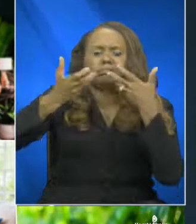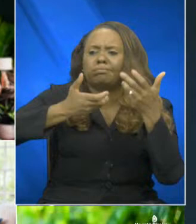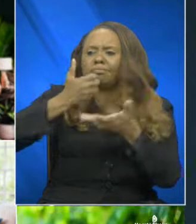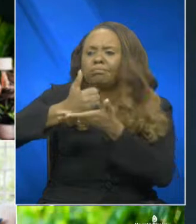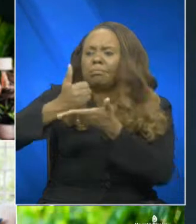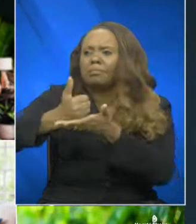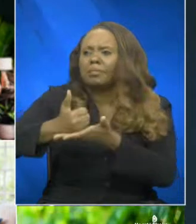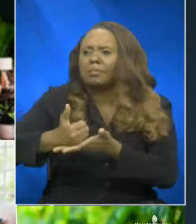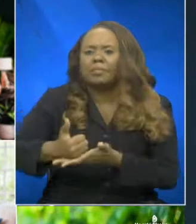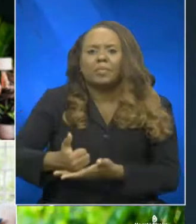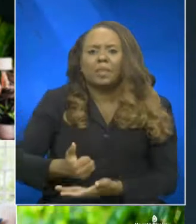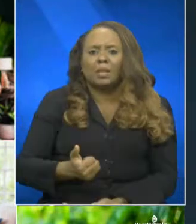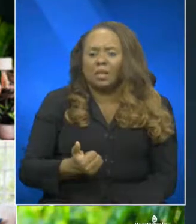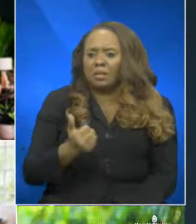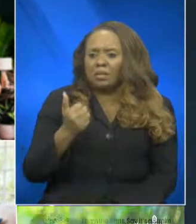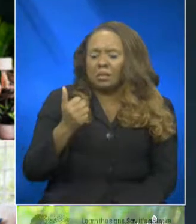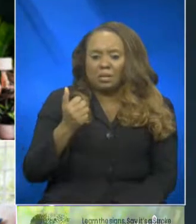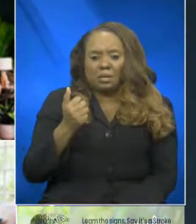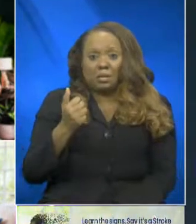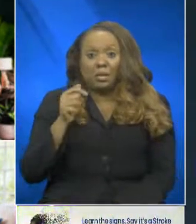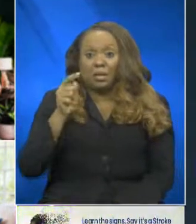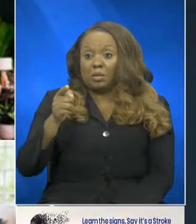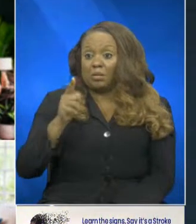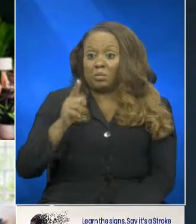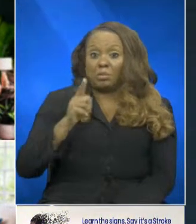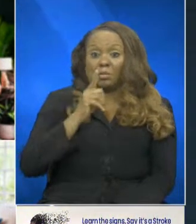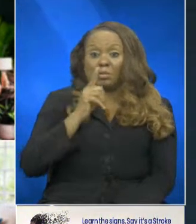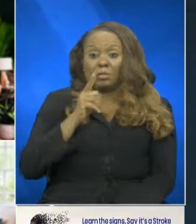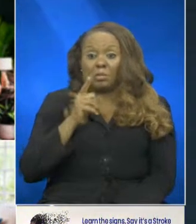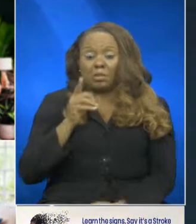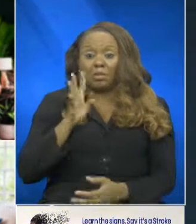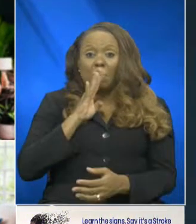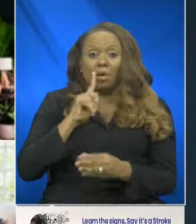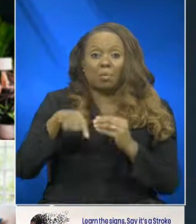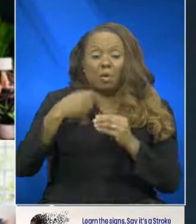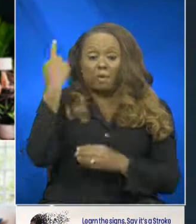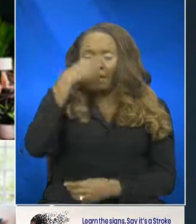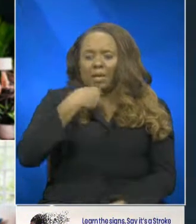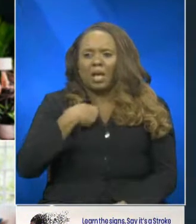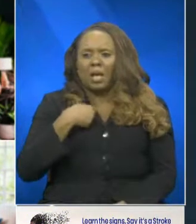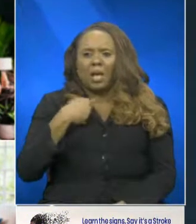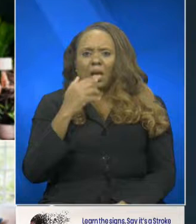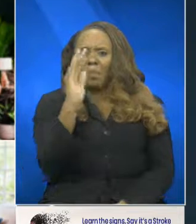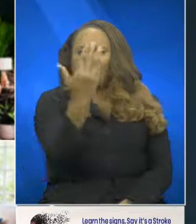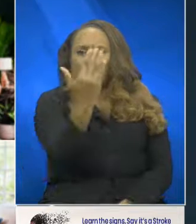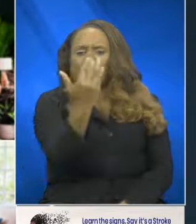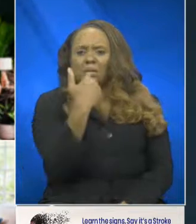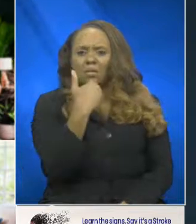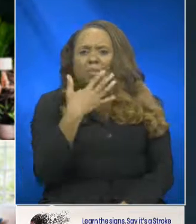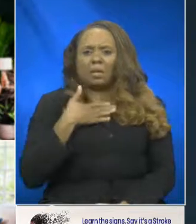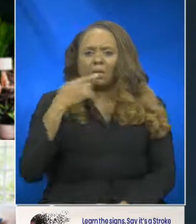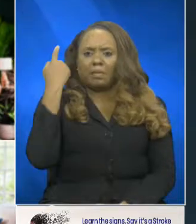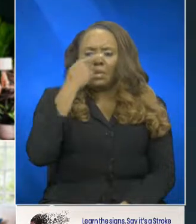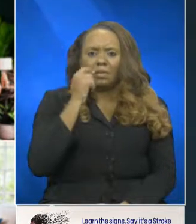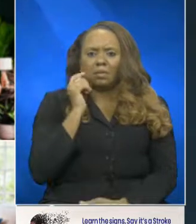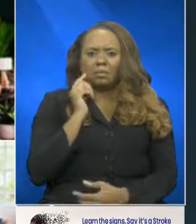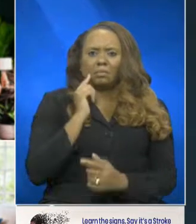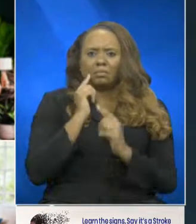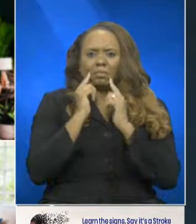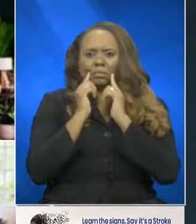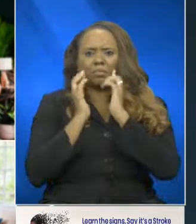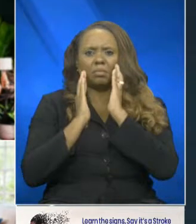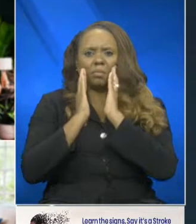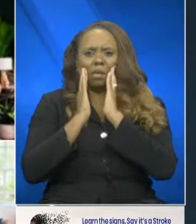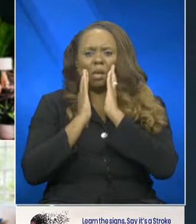You were talking about the face and all of that. I kept looking in the mirror to see if my face was twisted